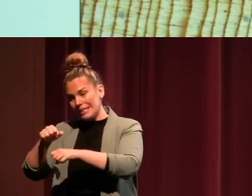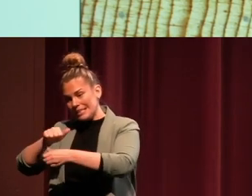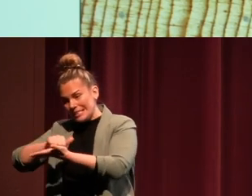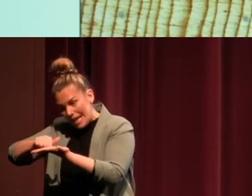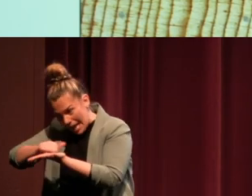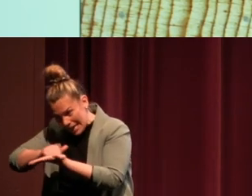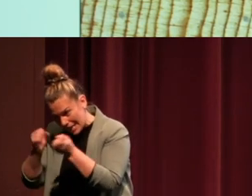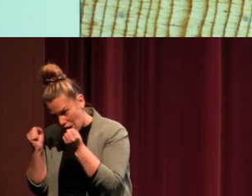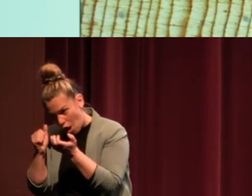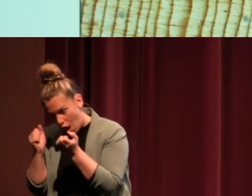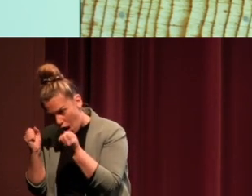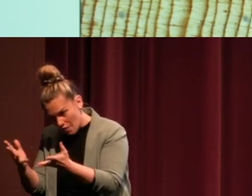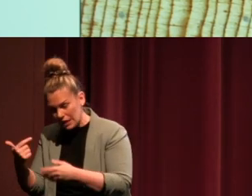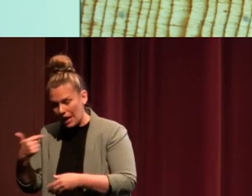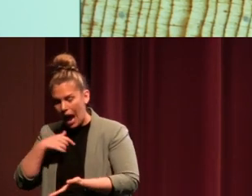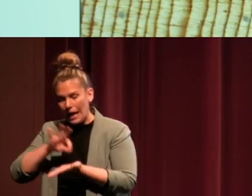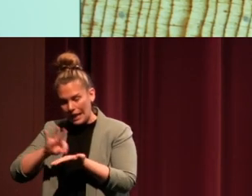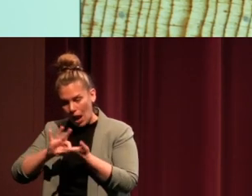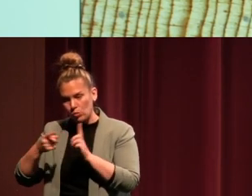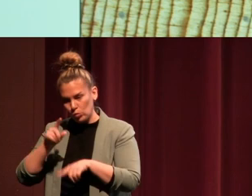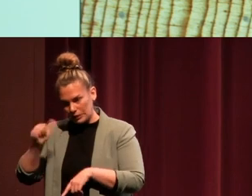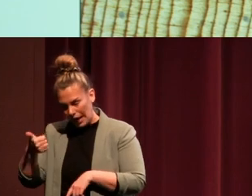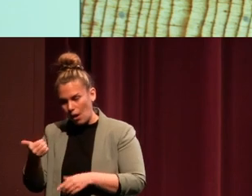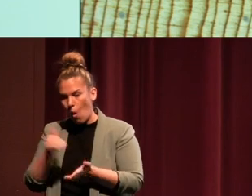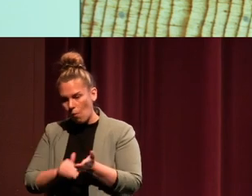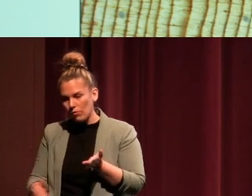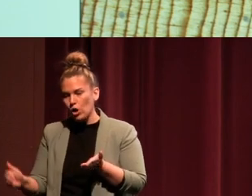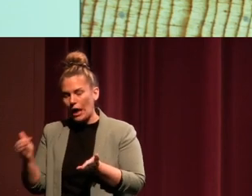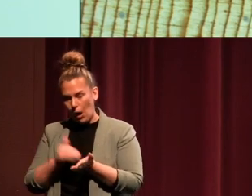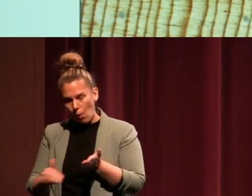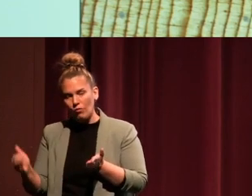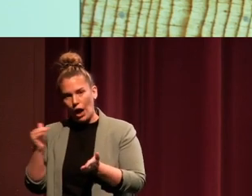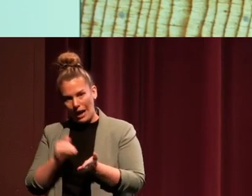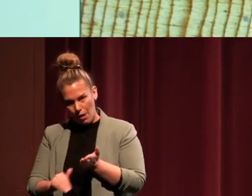Over and over and over and over and over again.